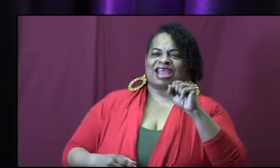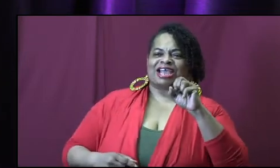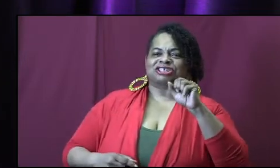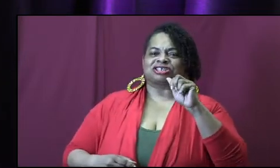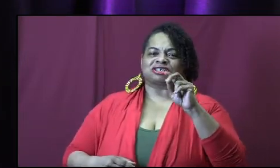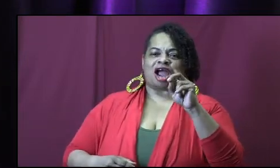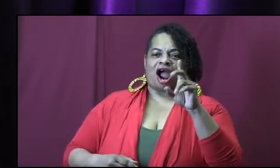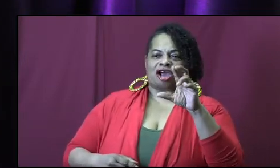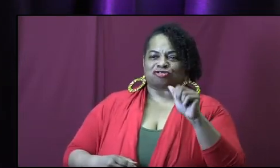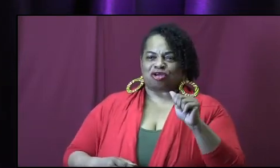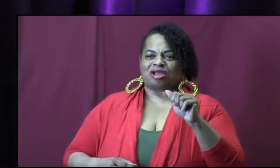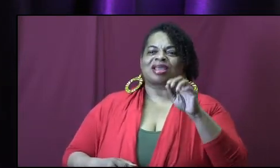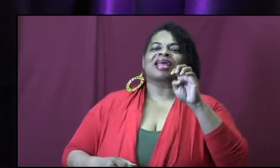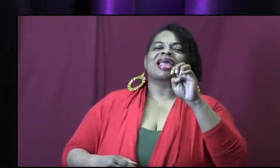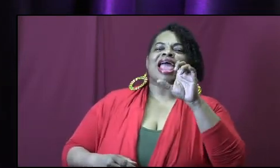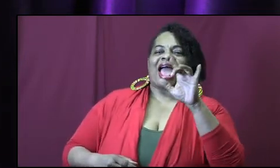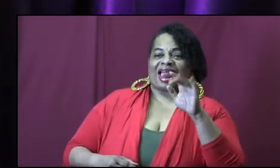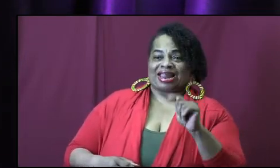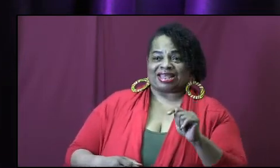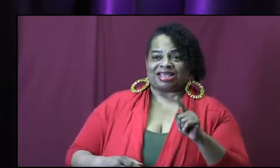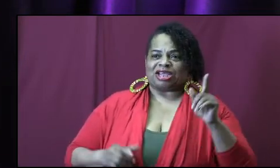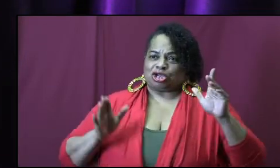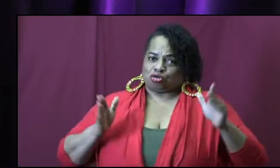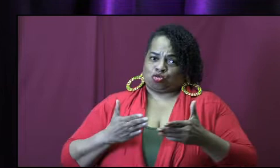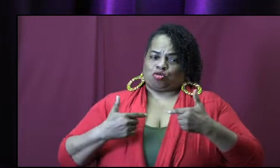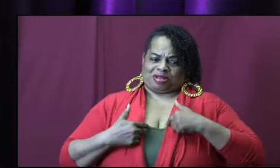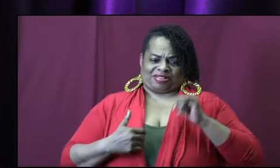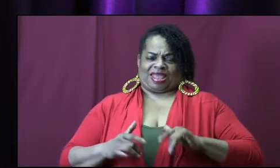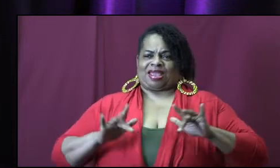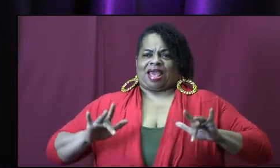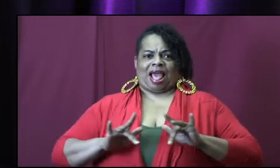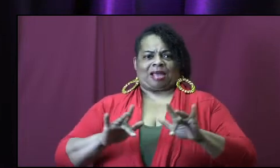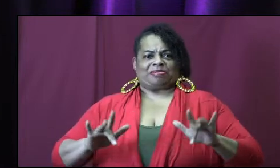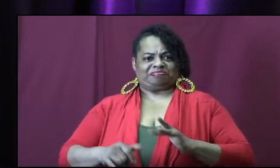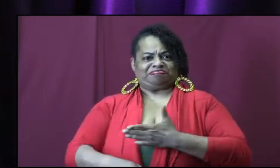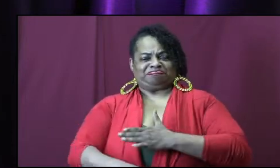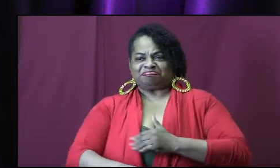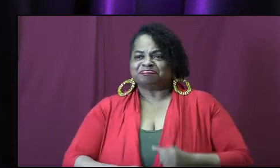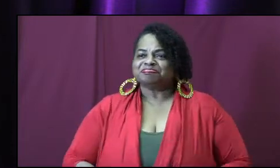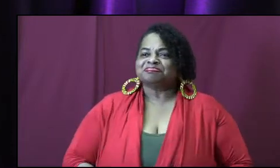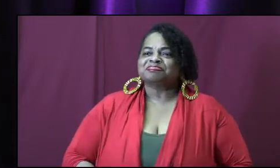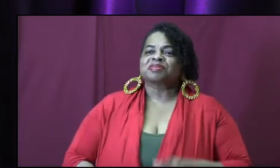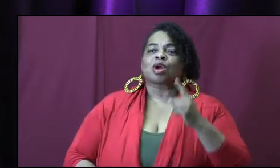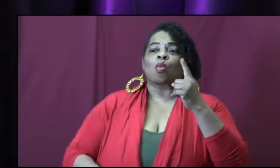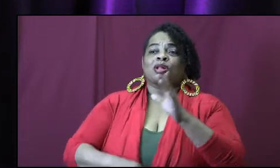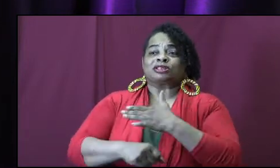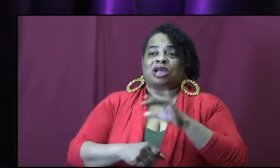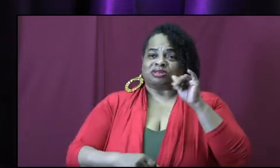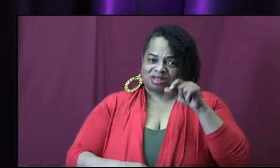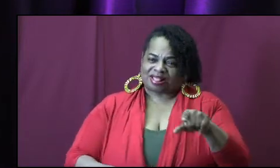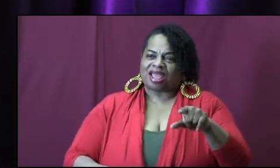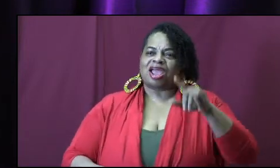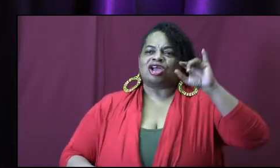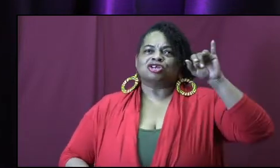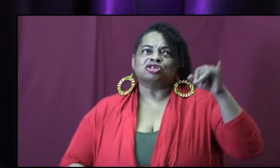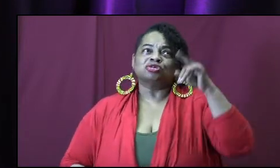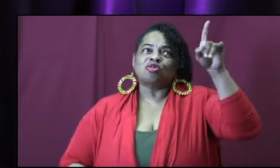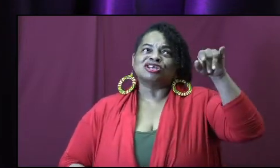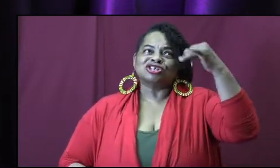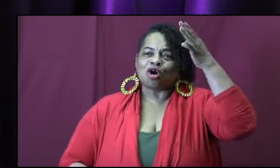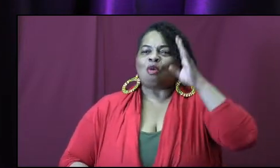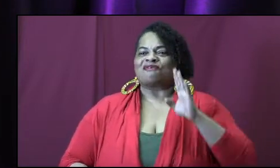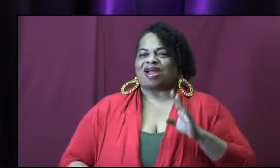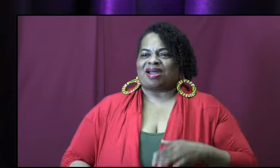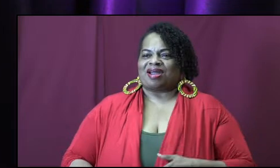to this album. And one of the songs on the album was You Are Jehovah. And I remember just being in a broken